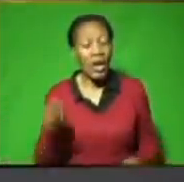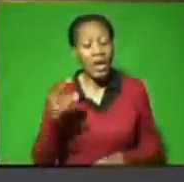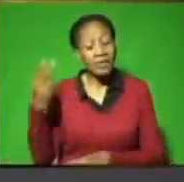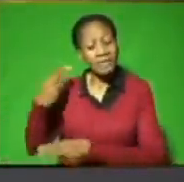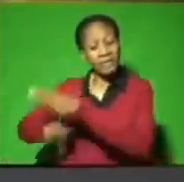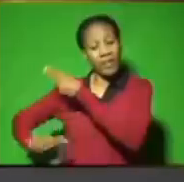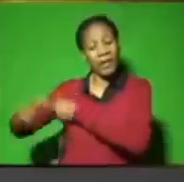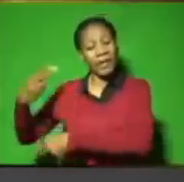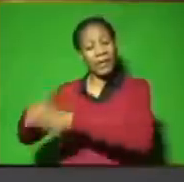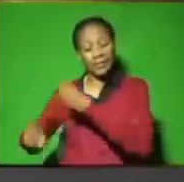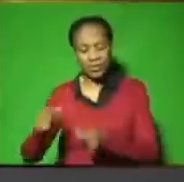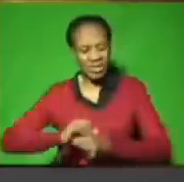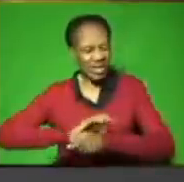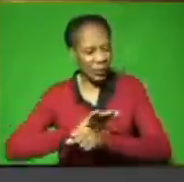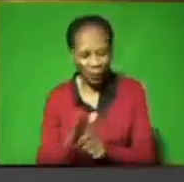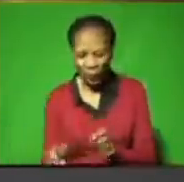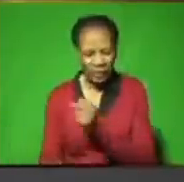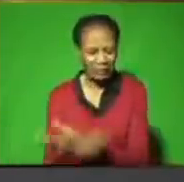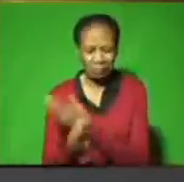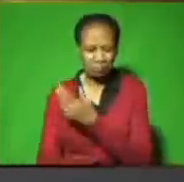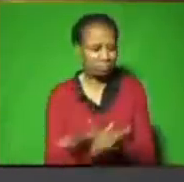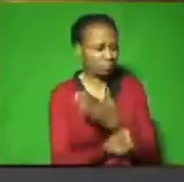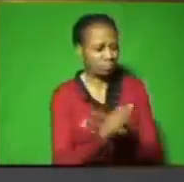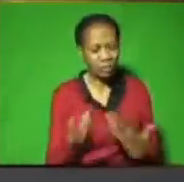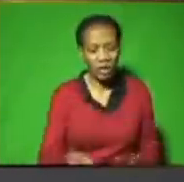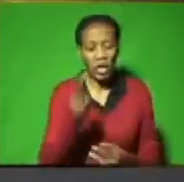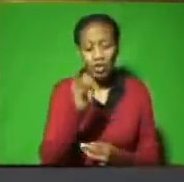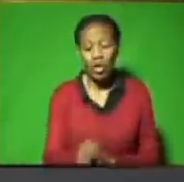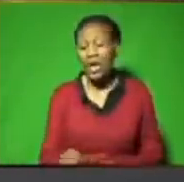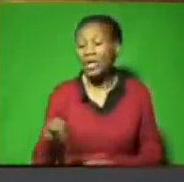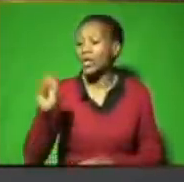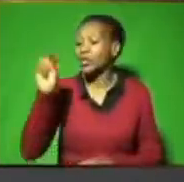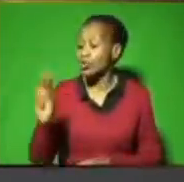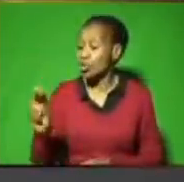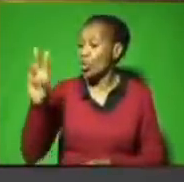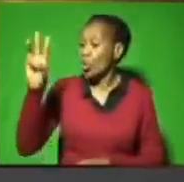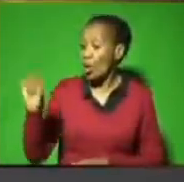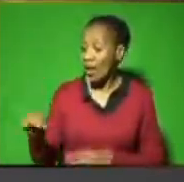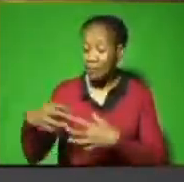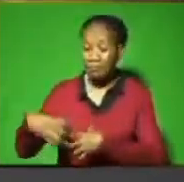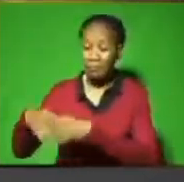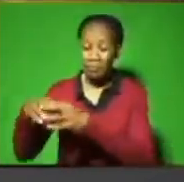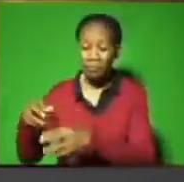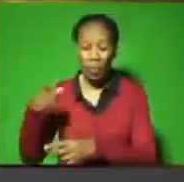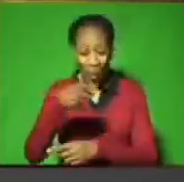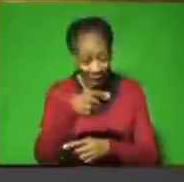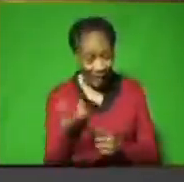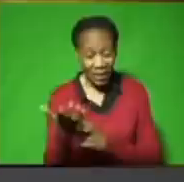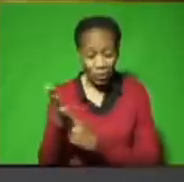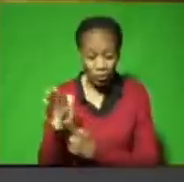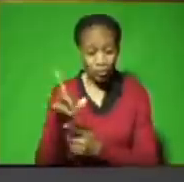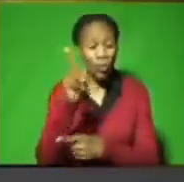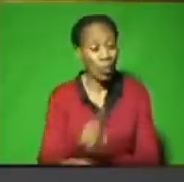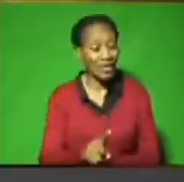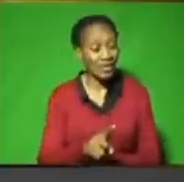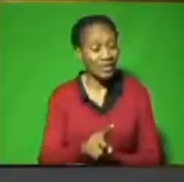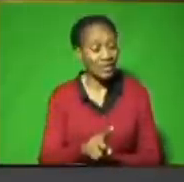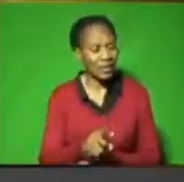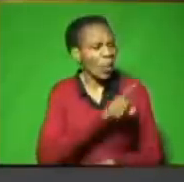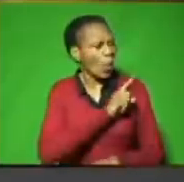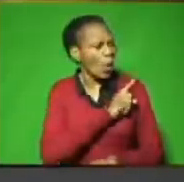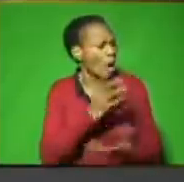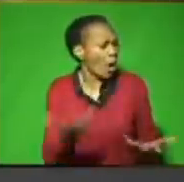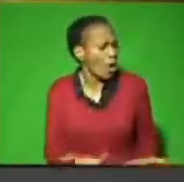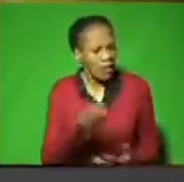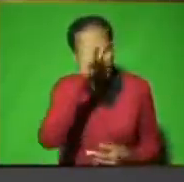history and fiction that you tell about the NUM and mine workers is anything to believe, why are mine workers